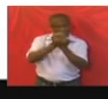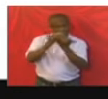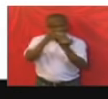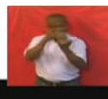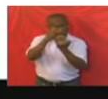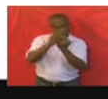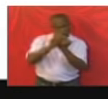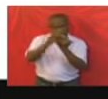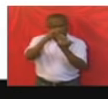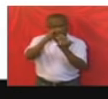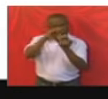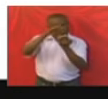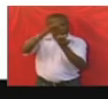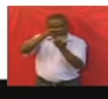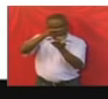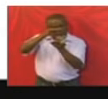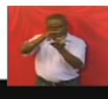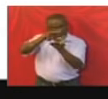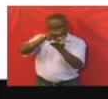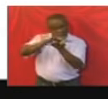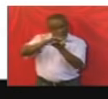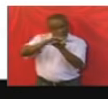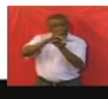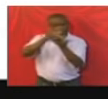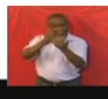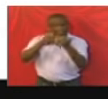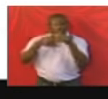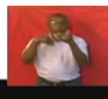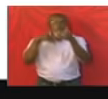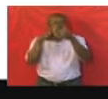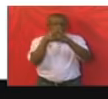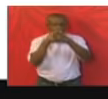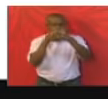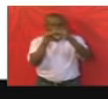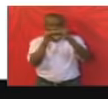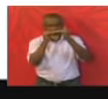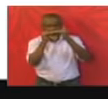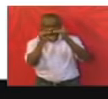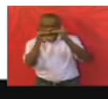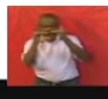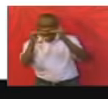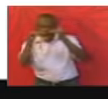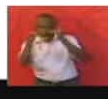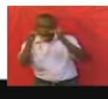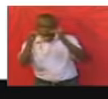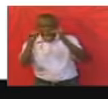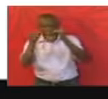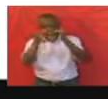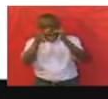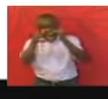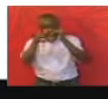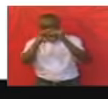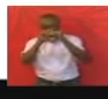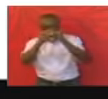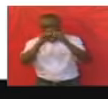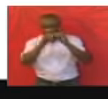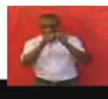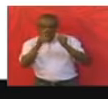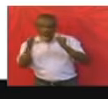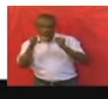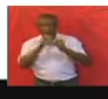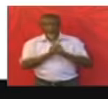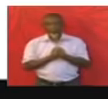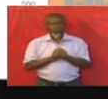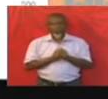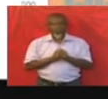July has now basically hit a plateau where we're seeing similar numbers of cases over a protracted period. If we move into